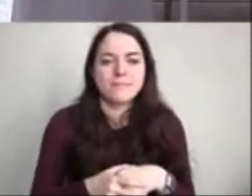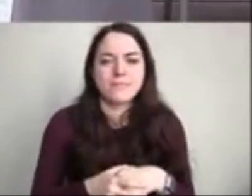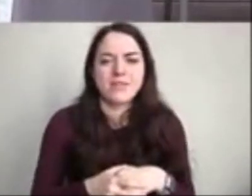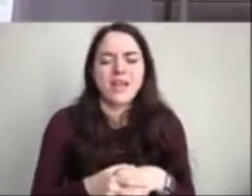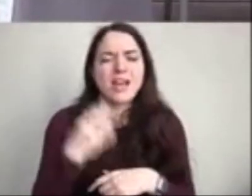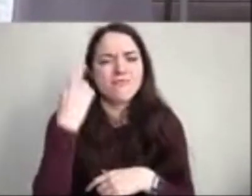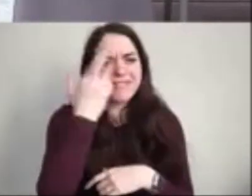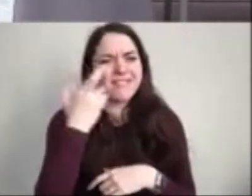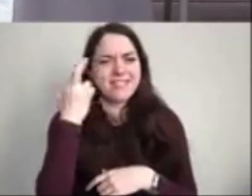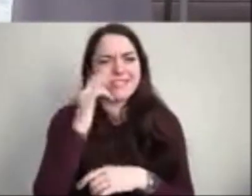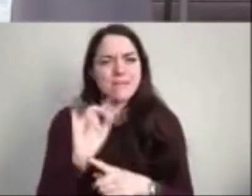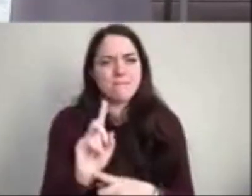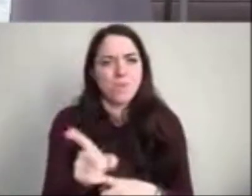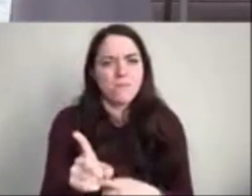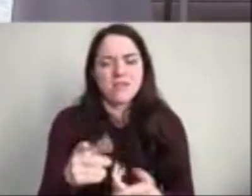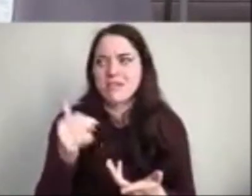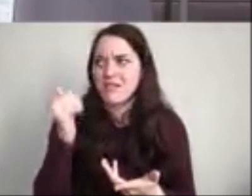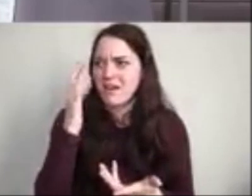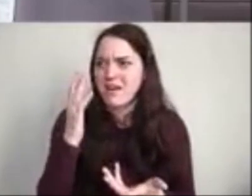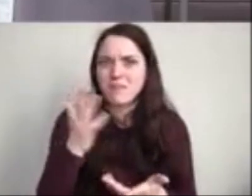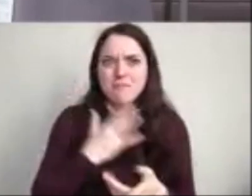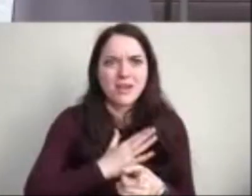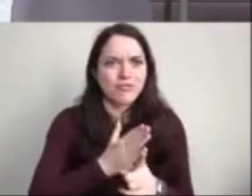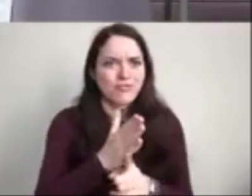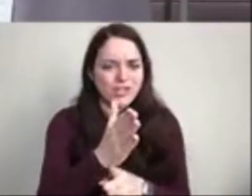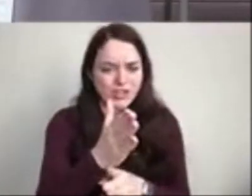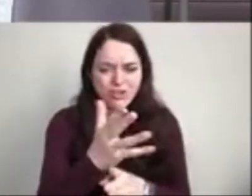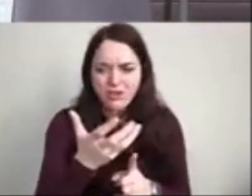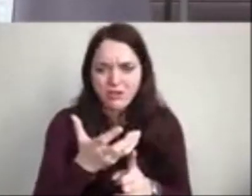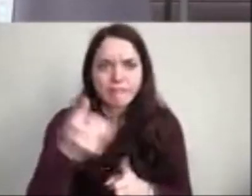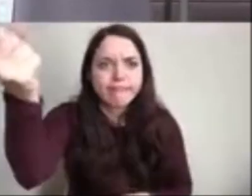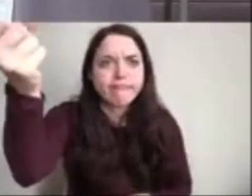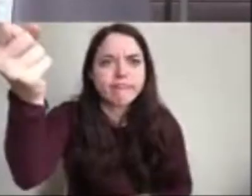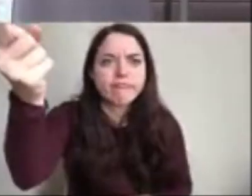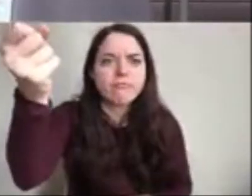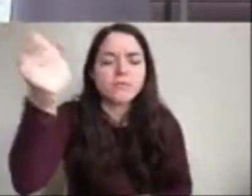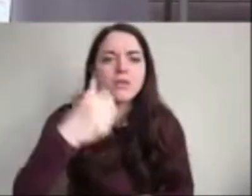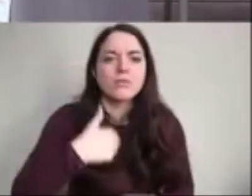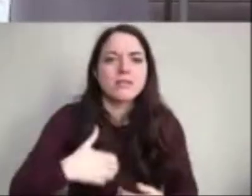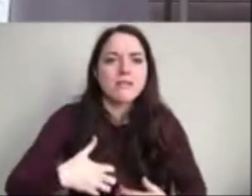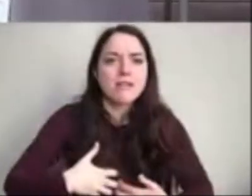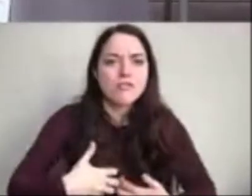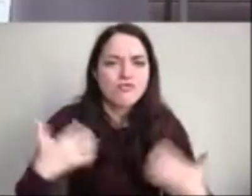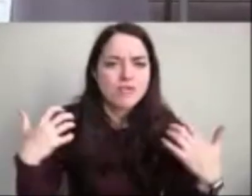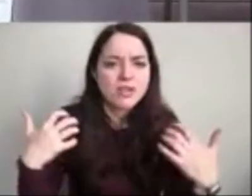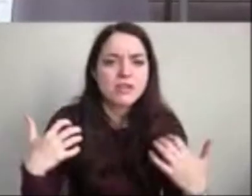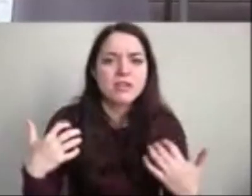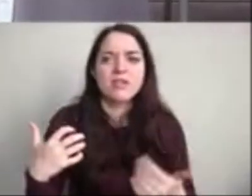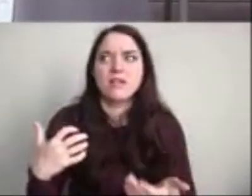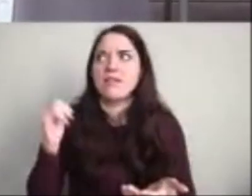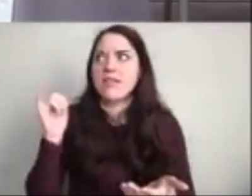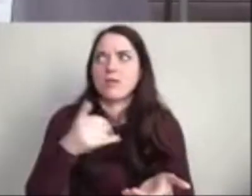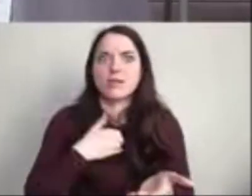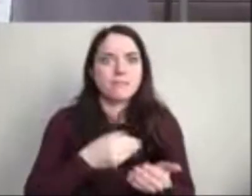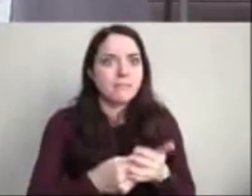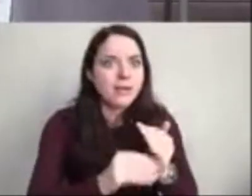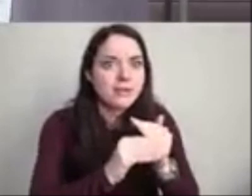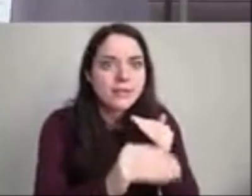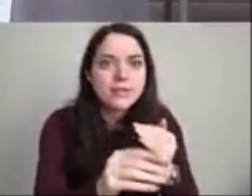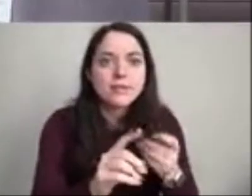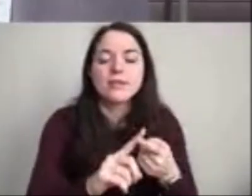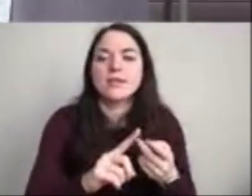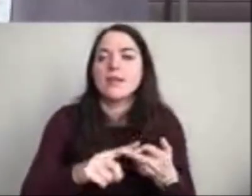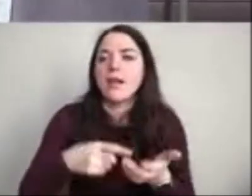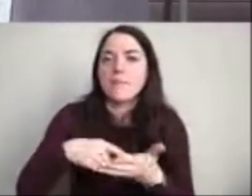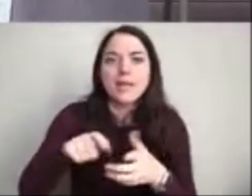me? I was a little angry. Mm. You took my security, my paycheck